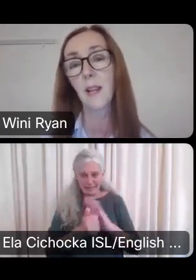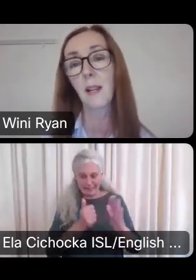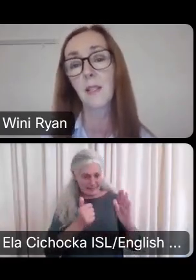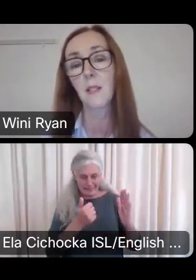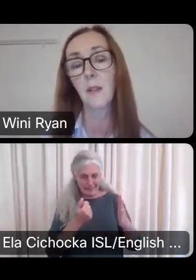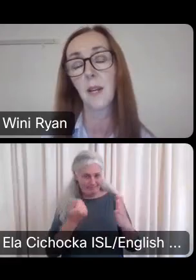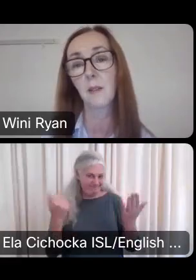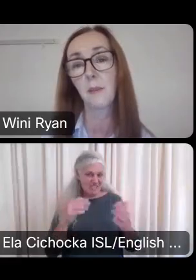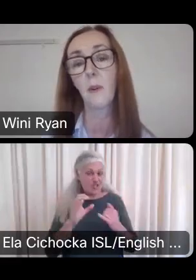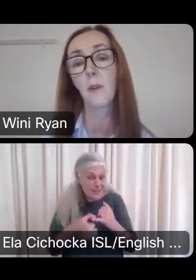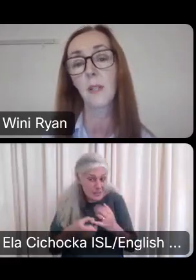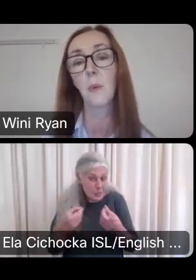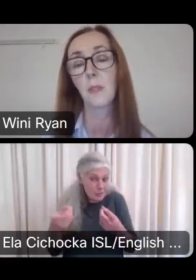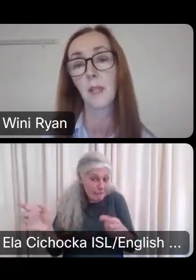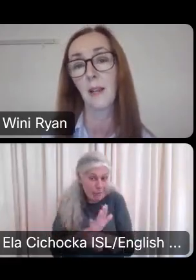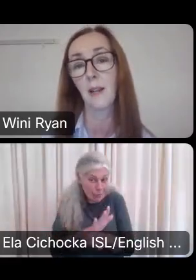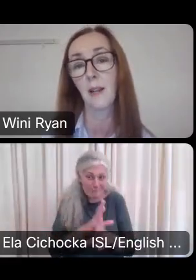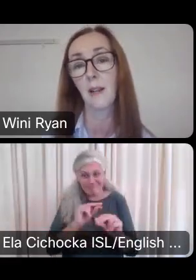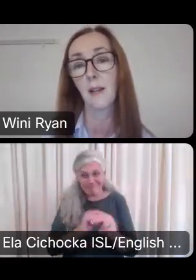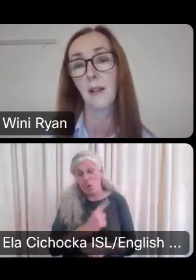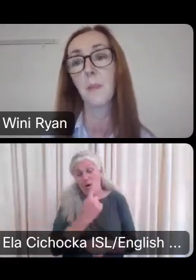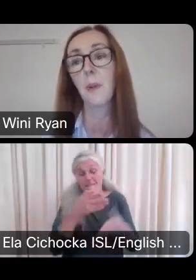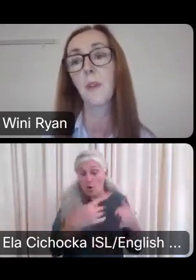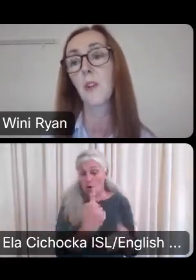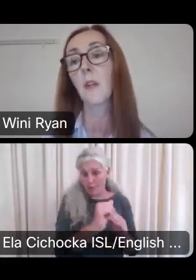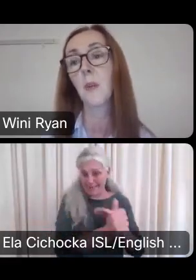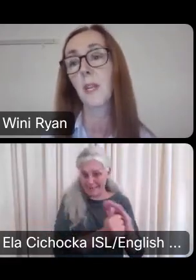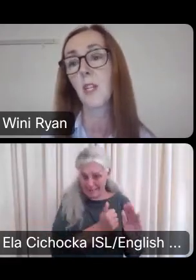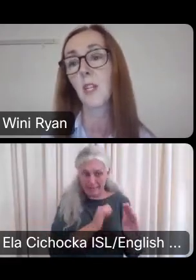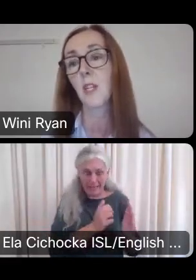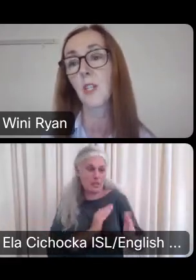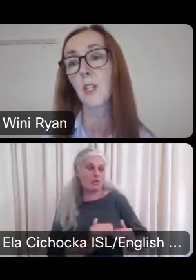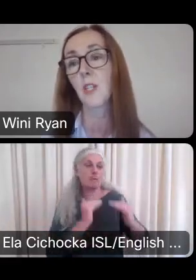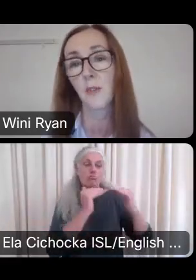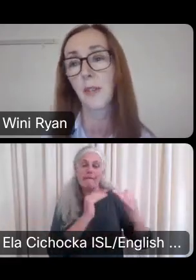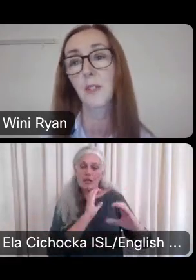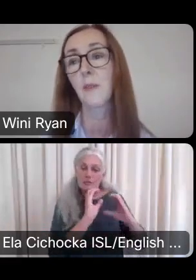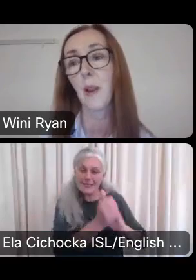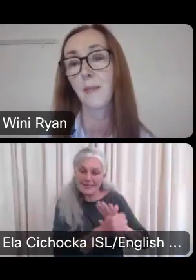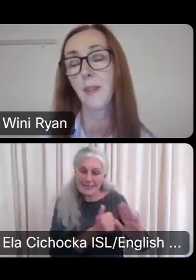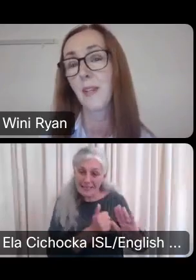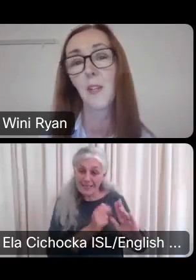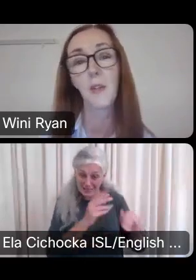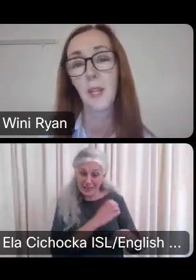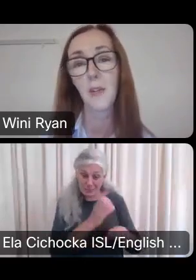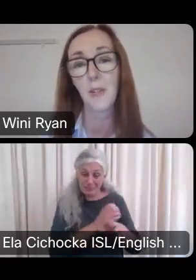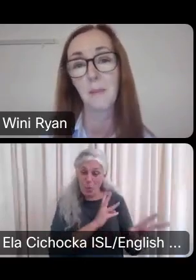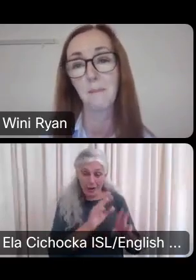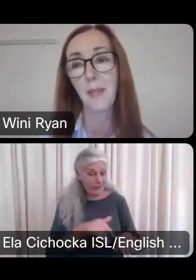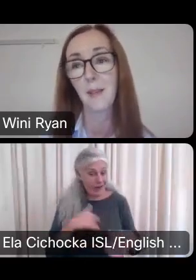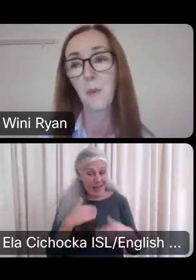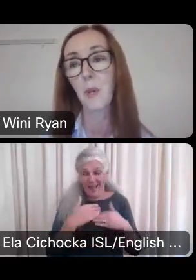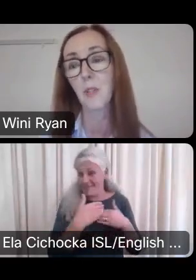less likely to do that. But focus on one skill. You'll be improving your communication skills for the rest of your life. You can take your